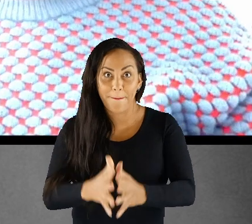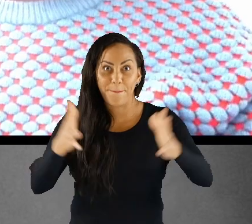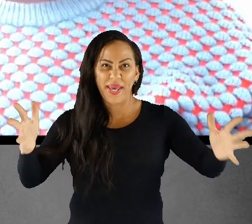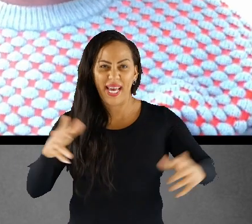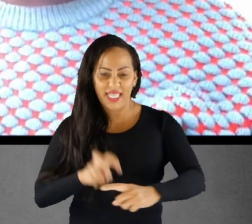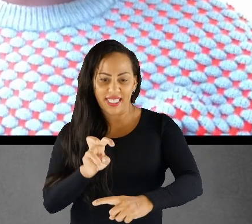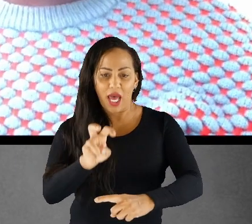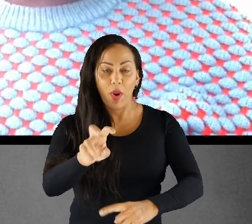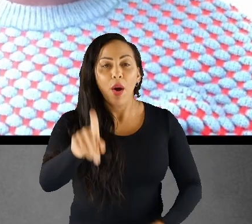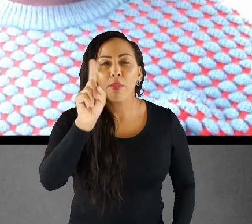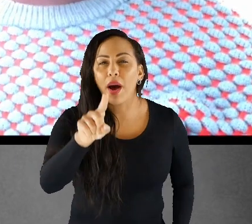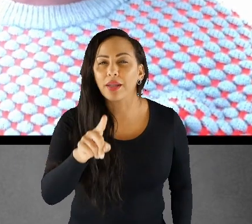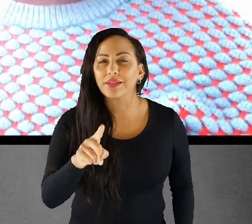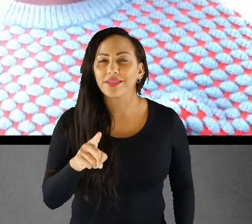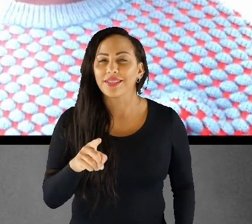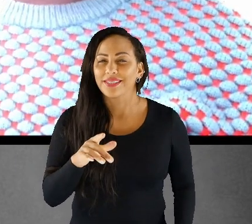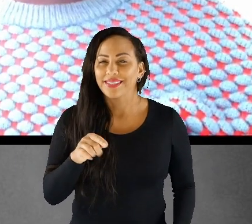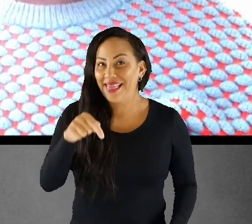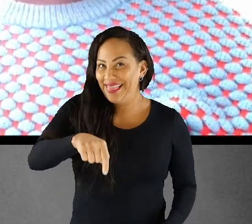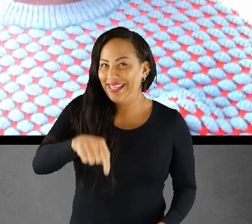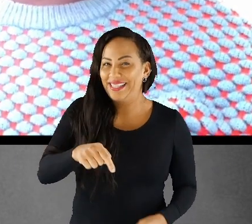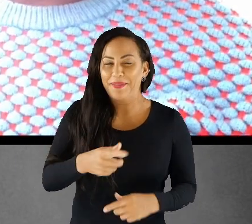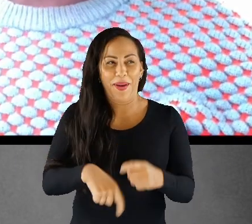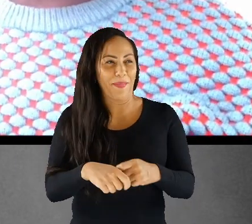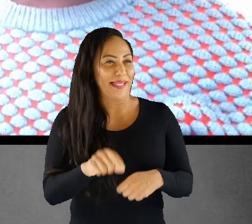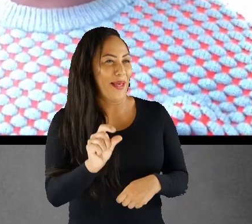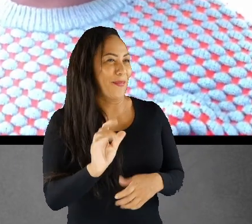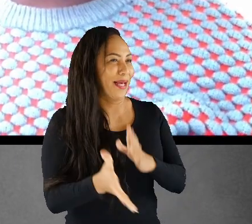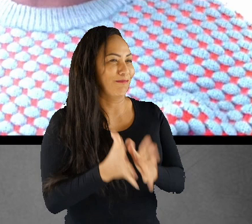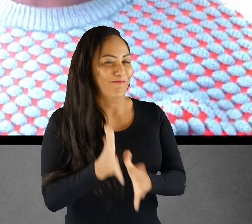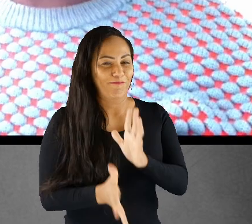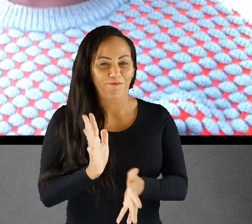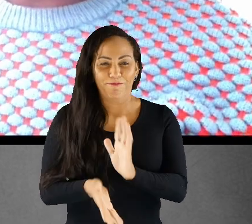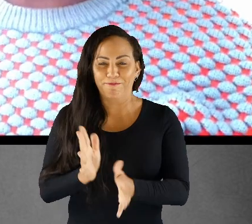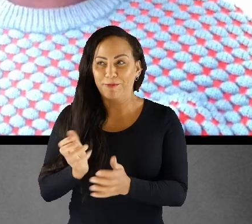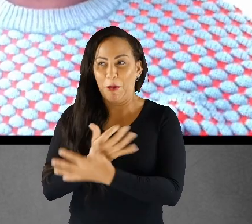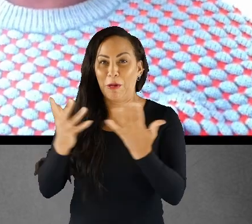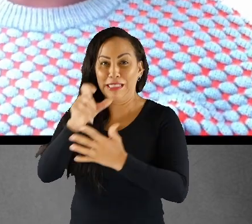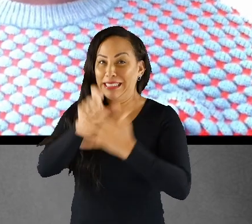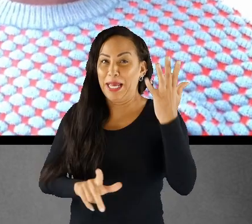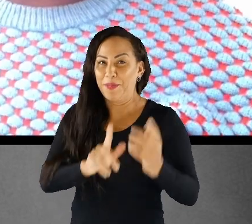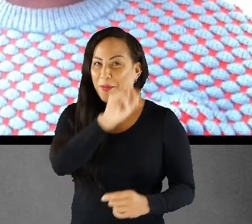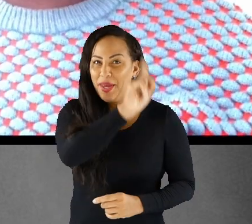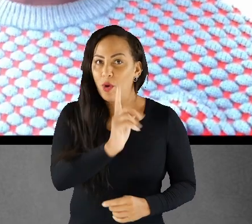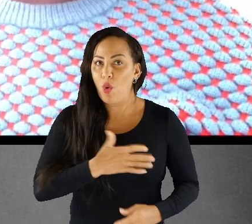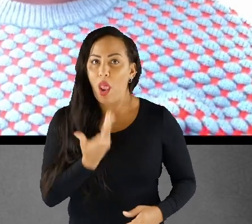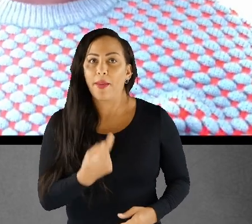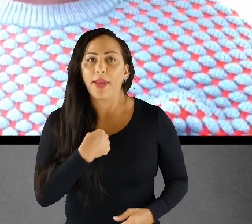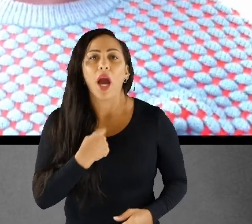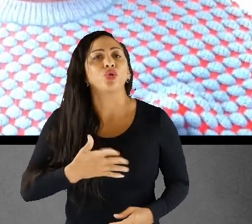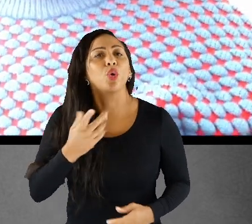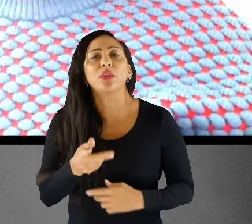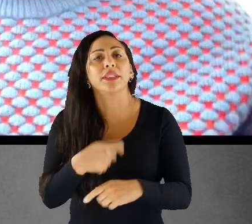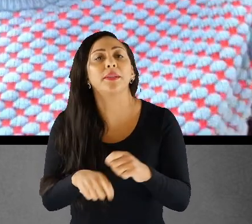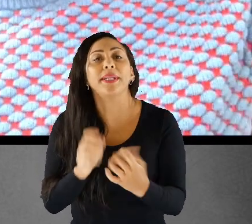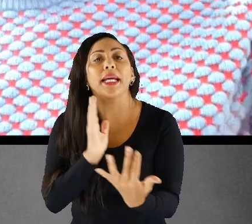when it gets a bit kind of I think a lot of disabled people might not like me. I don't want to make it accessible. So I would